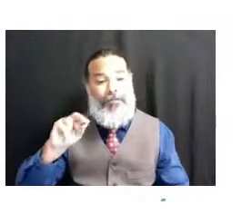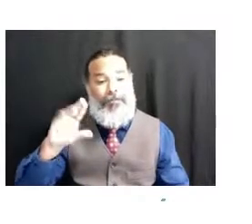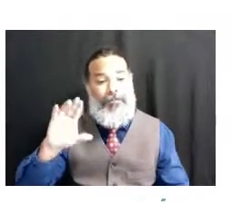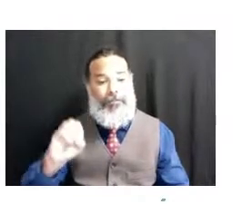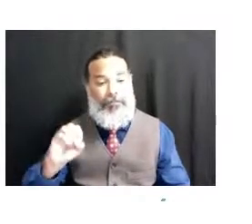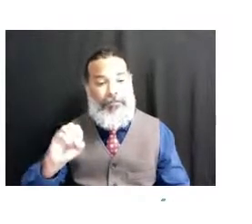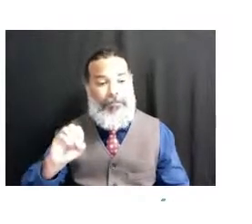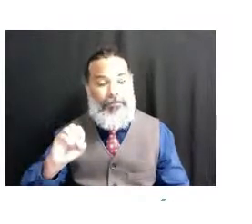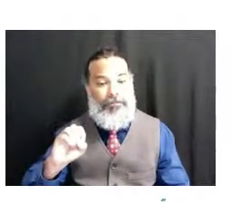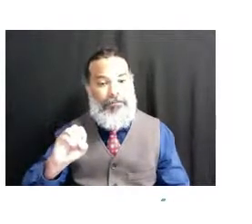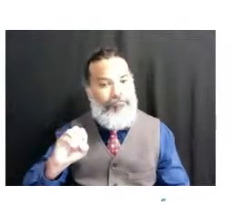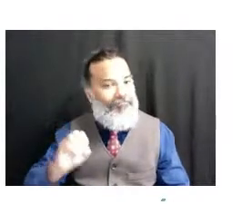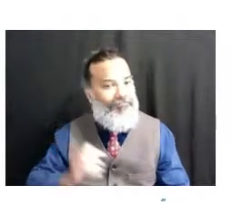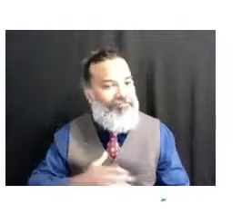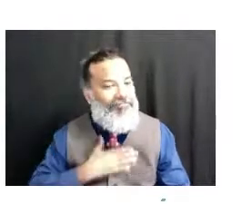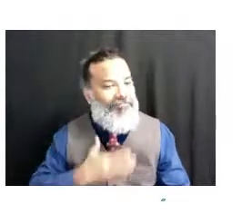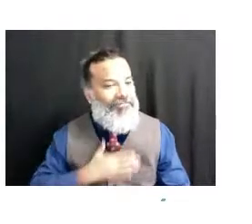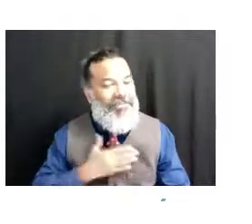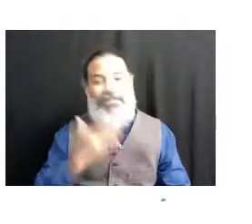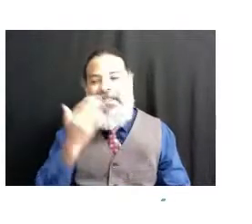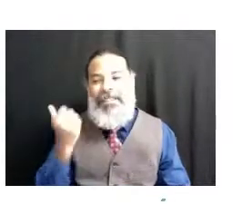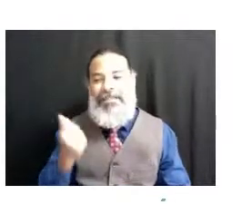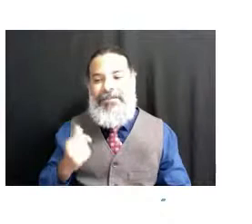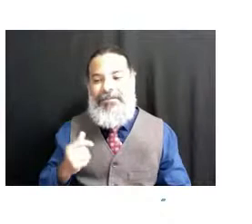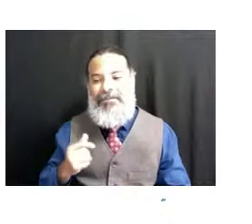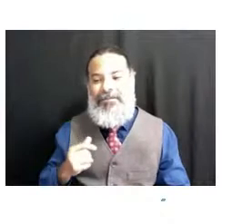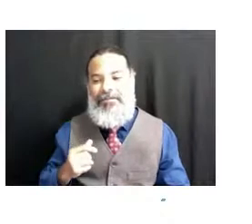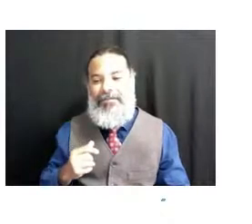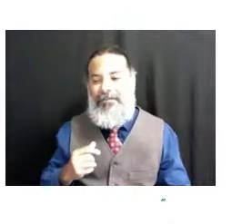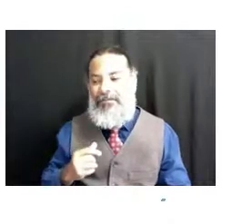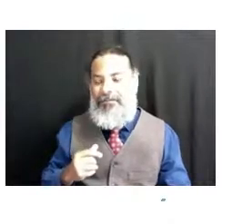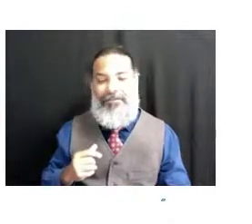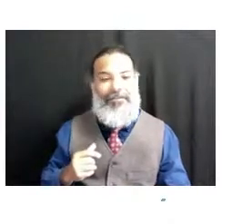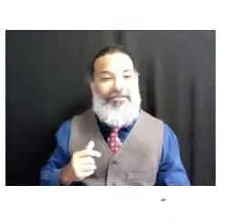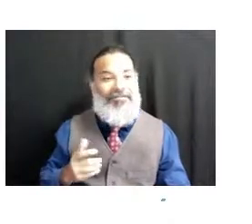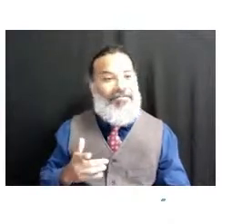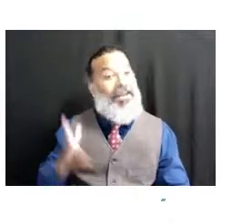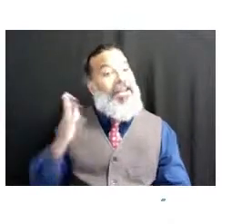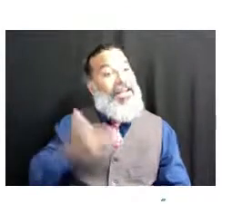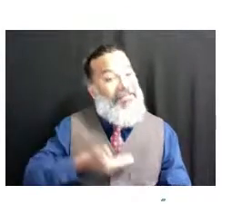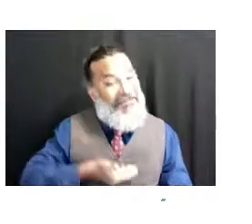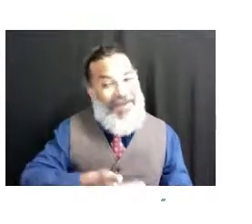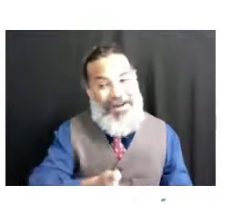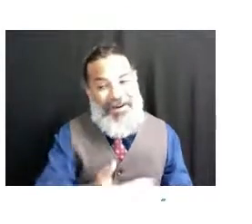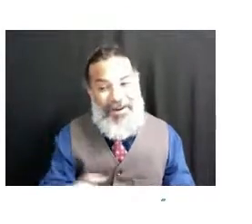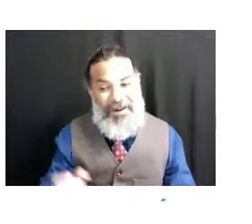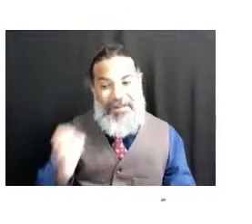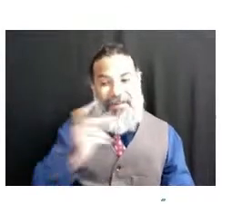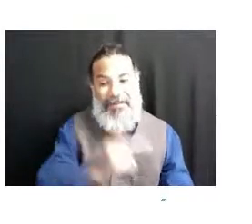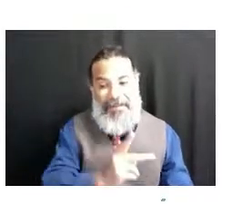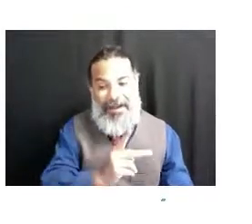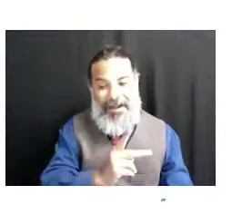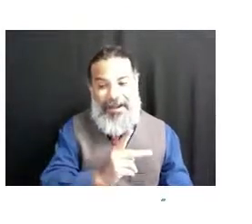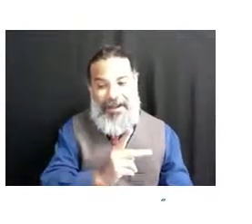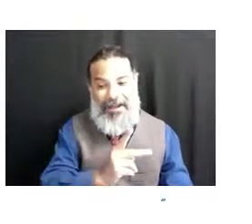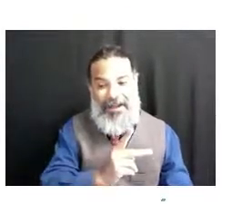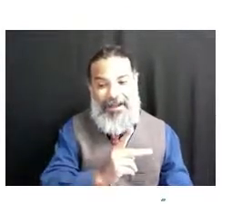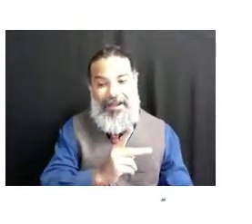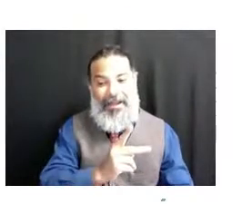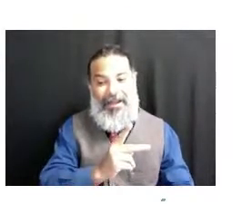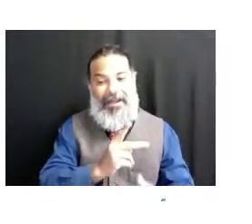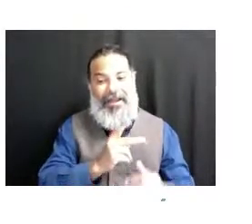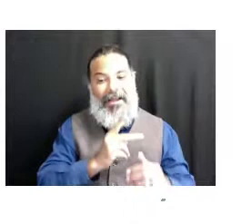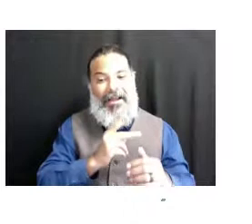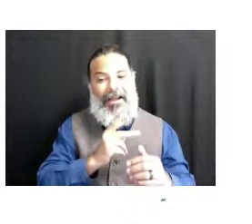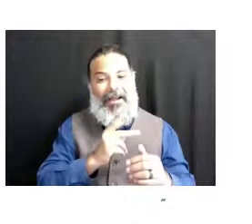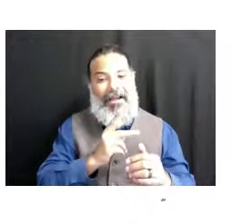is pleased because he is invited to come back to redo the Capitol.